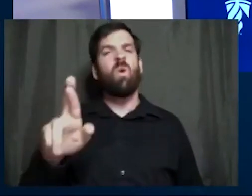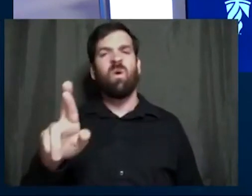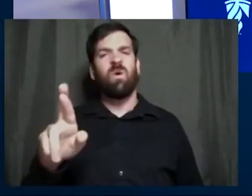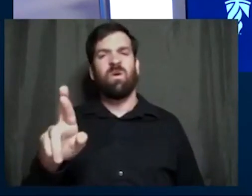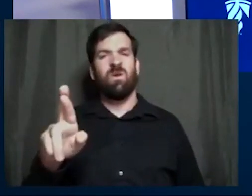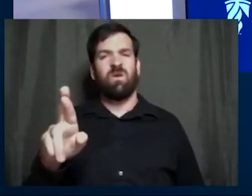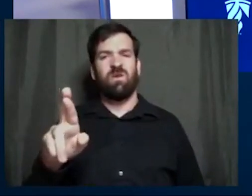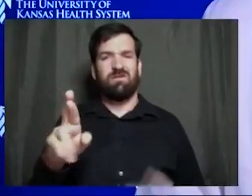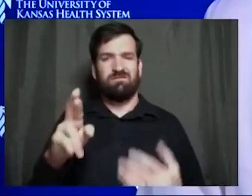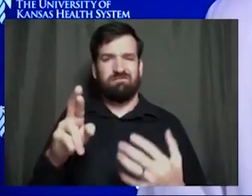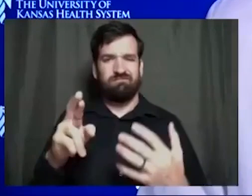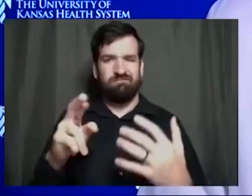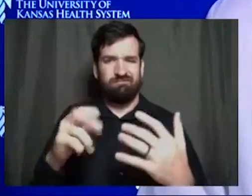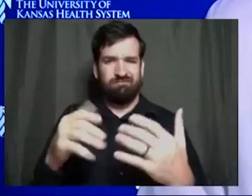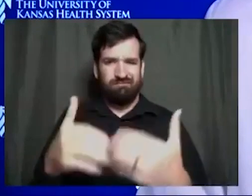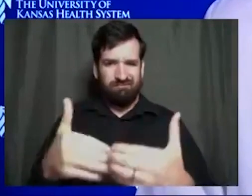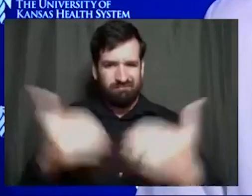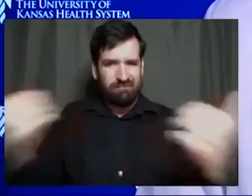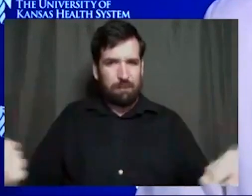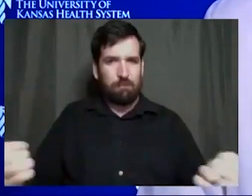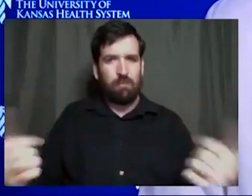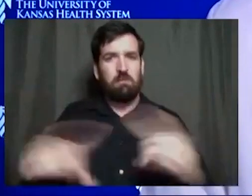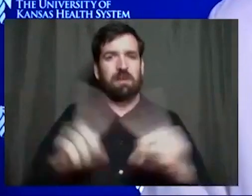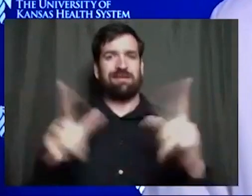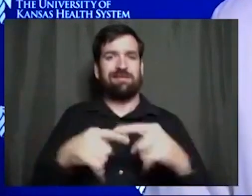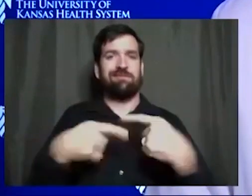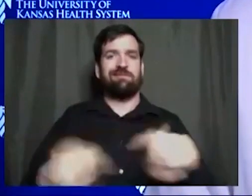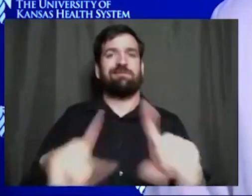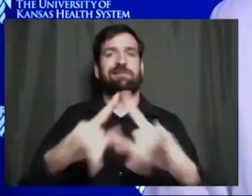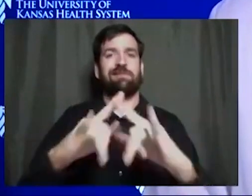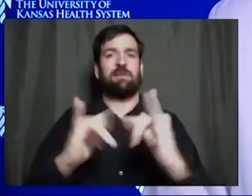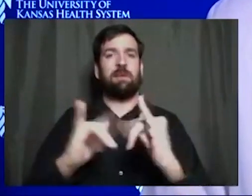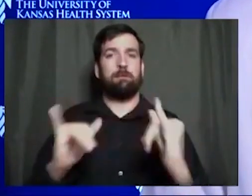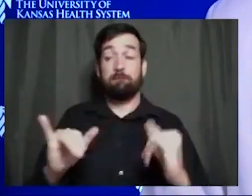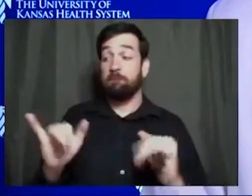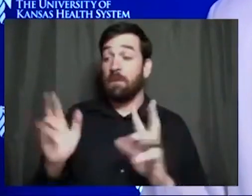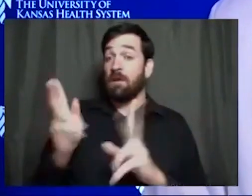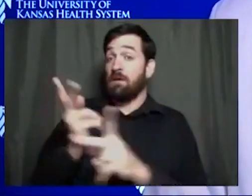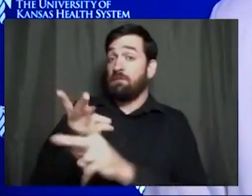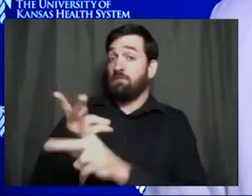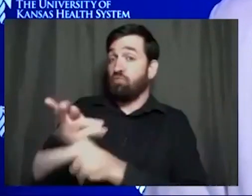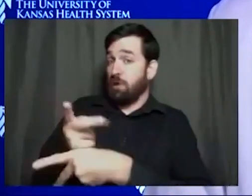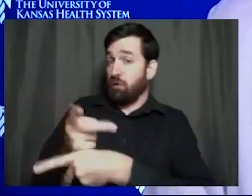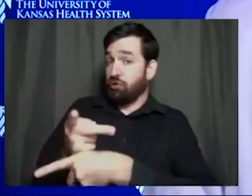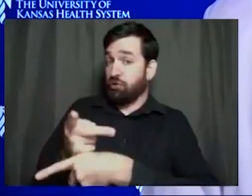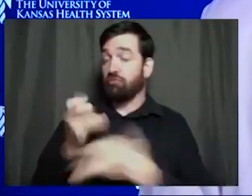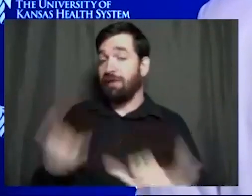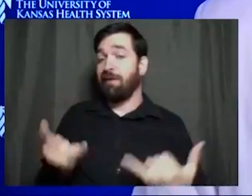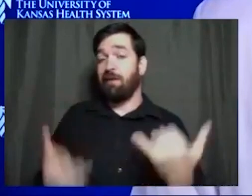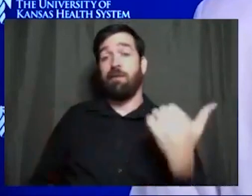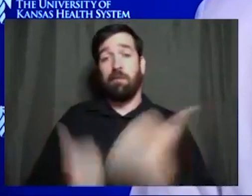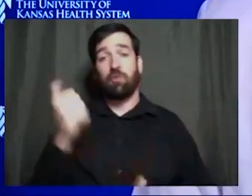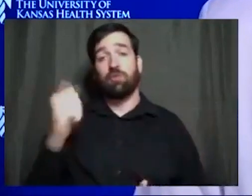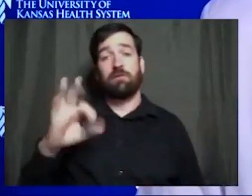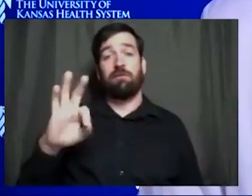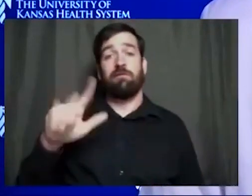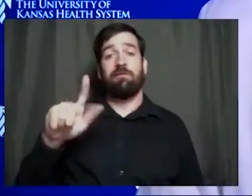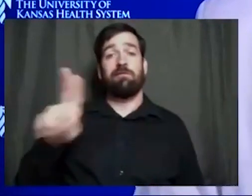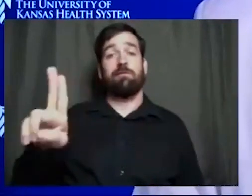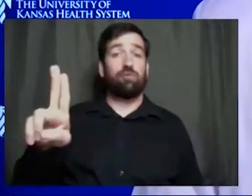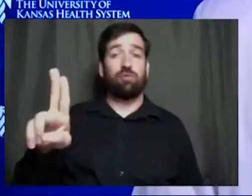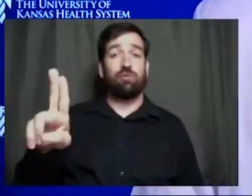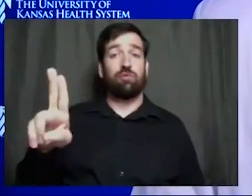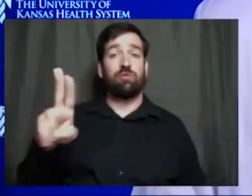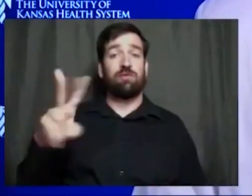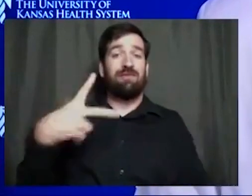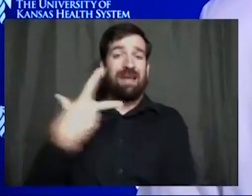that going to look like? Yeah, I mean, right now, as far as production goes, the majority of the influenza vaccines are made a certain way,